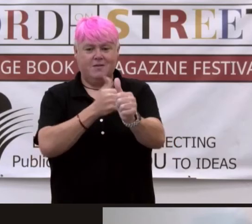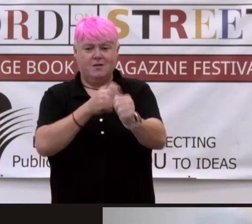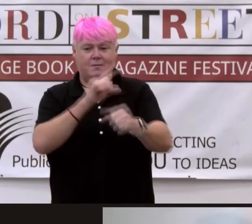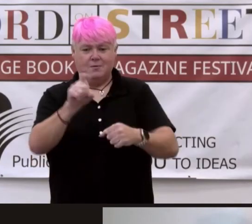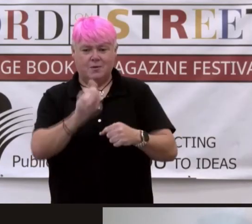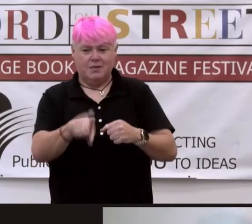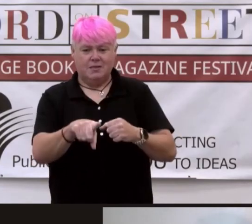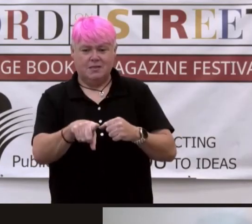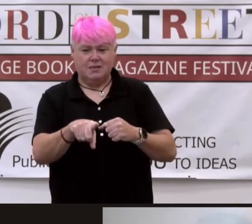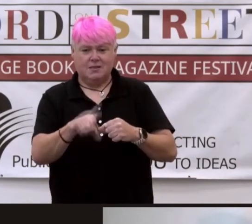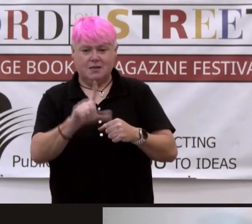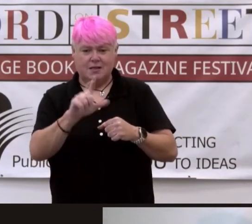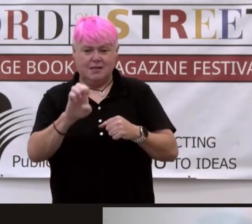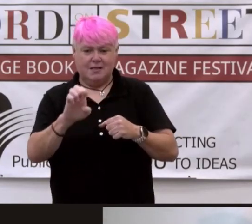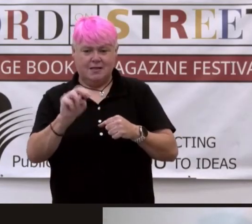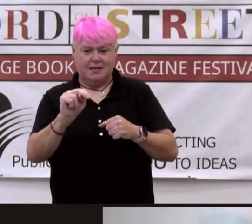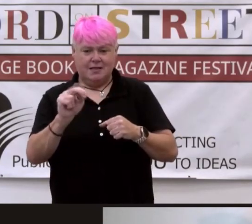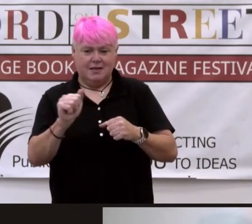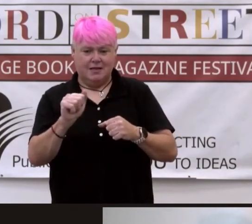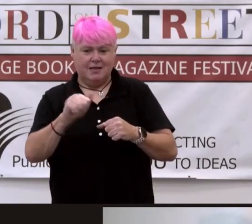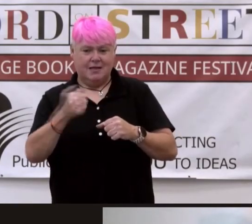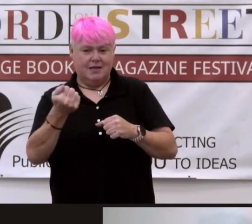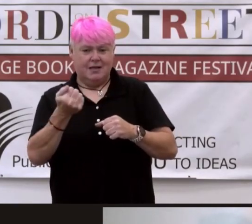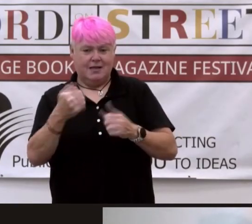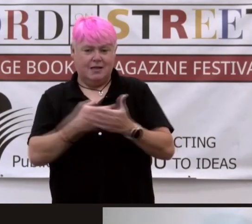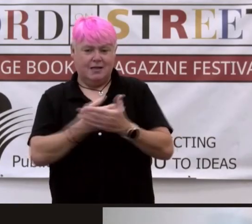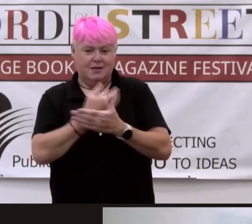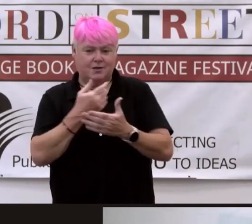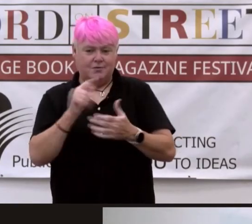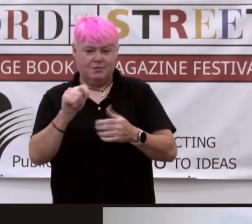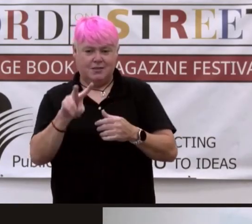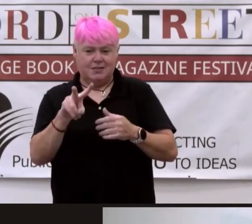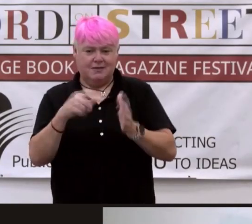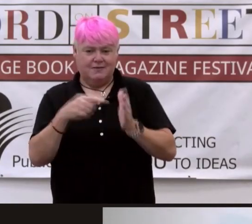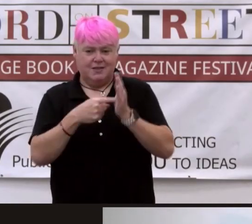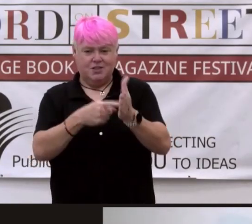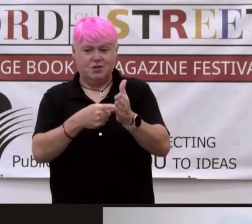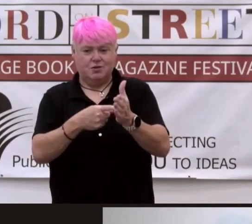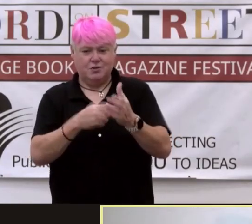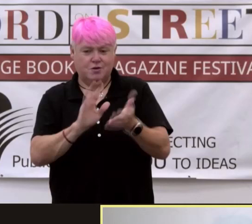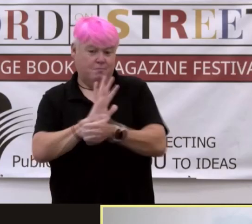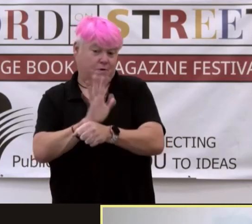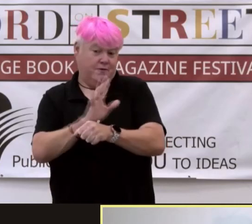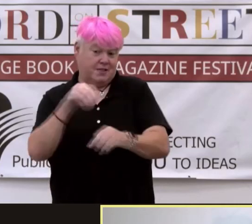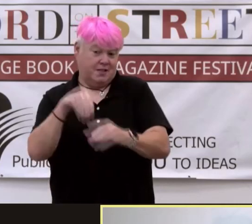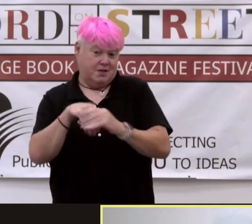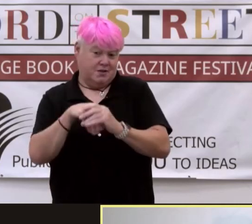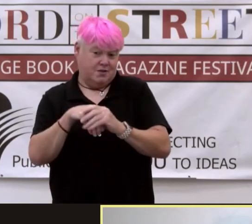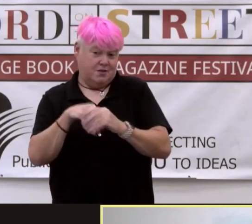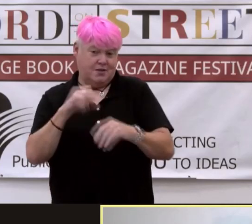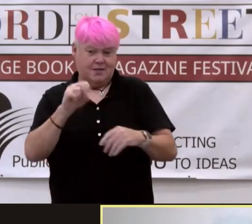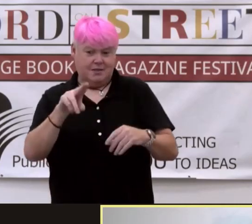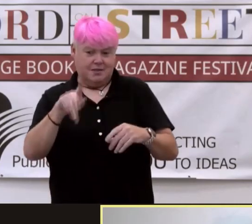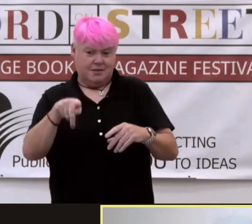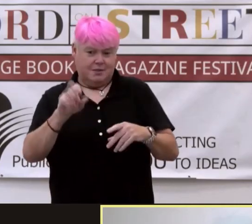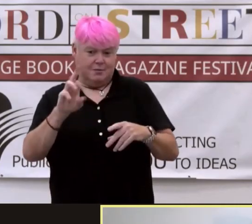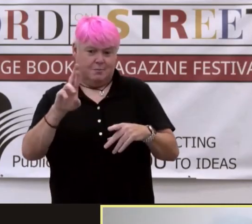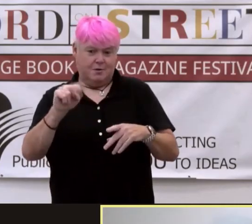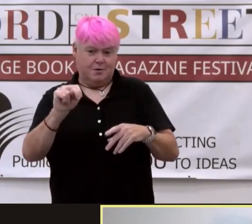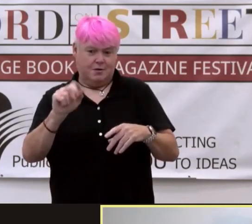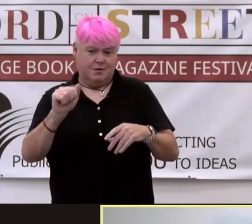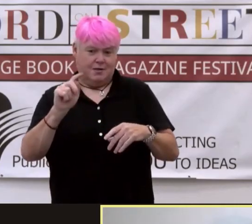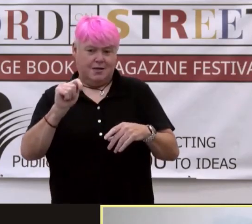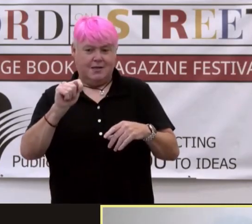audience. Lena would like to know any new TV shows or movies that you're super into. Well, Supernatural is going to